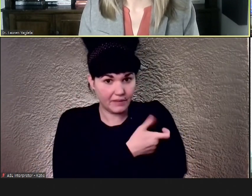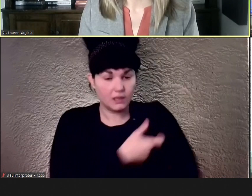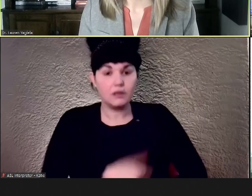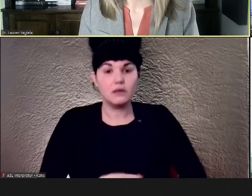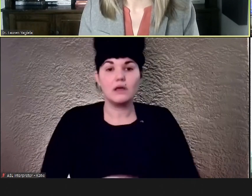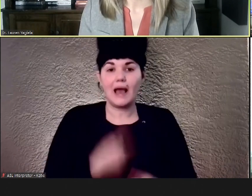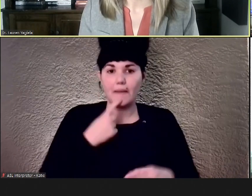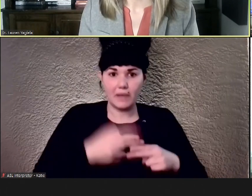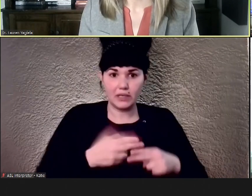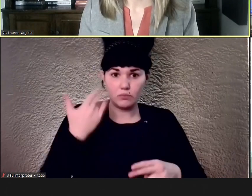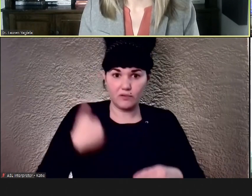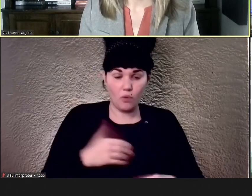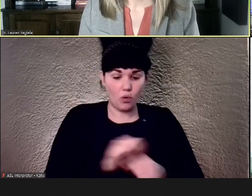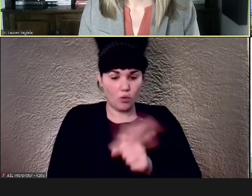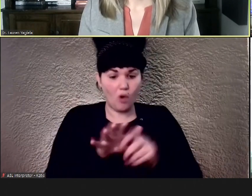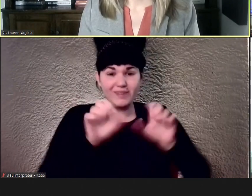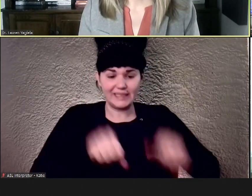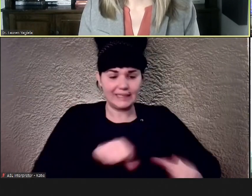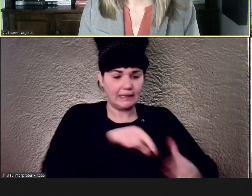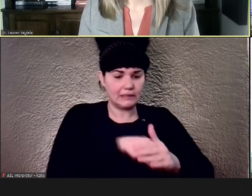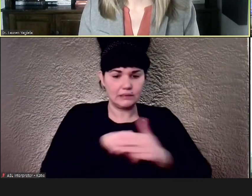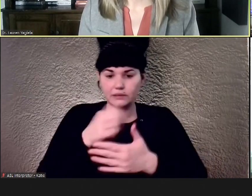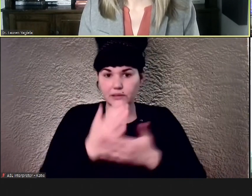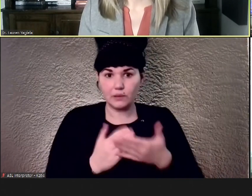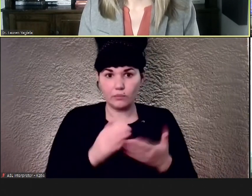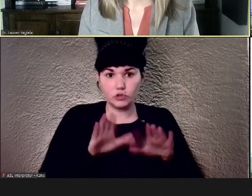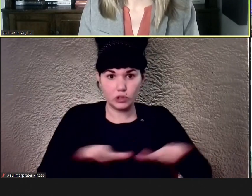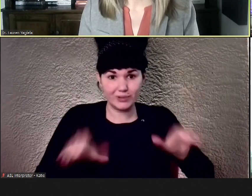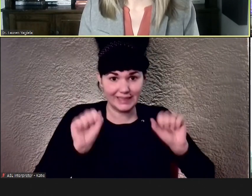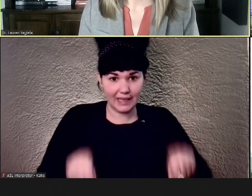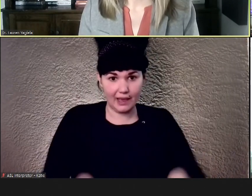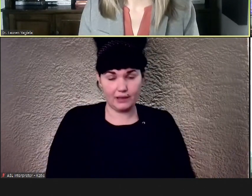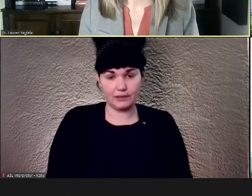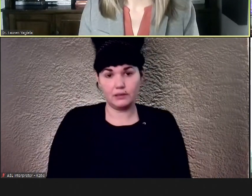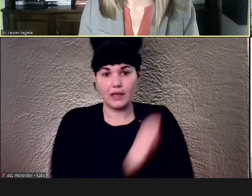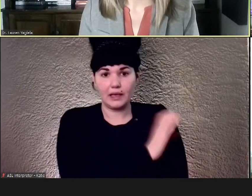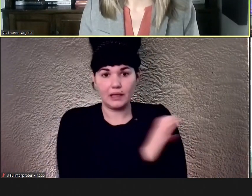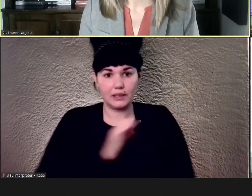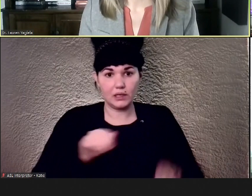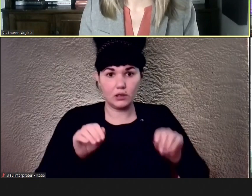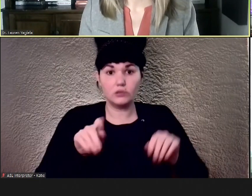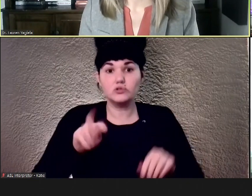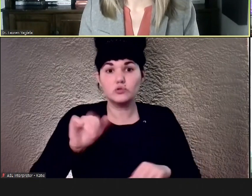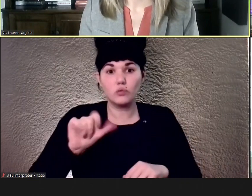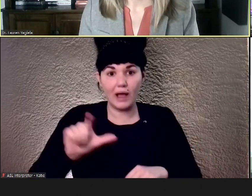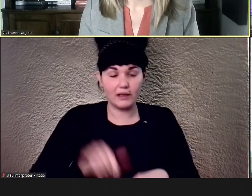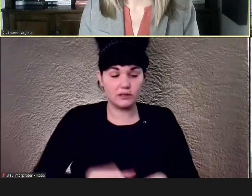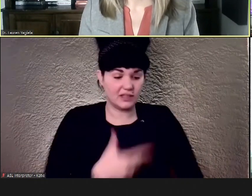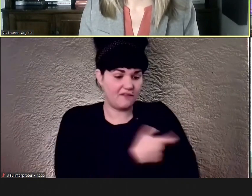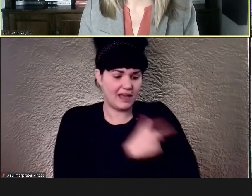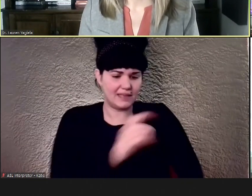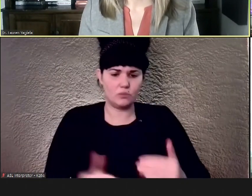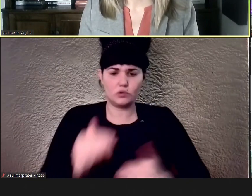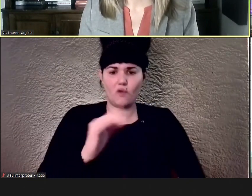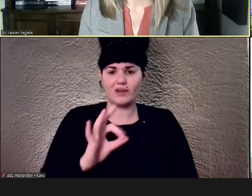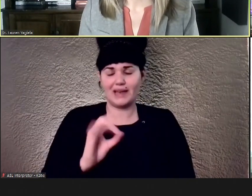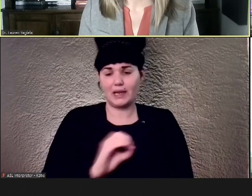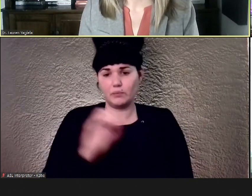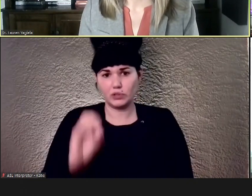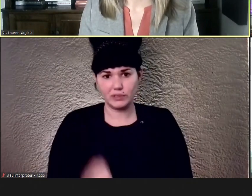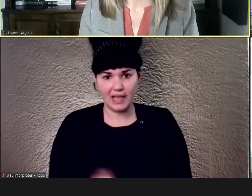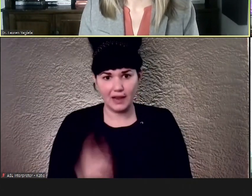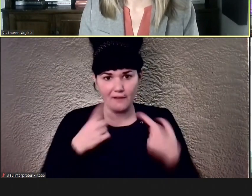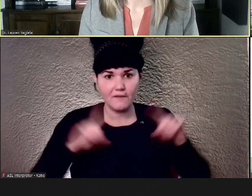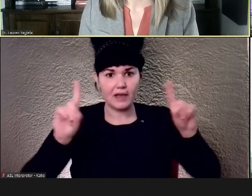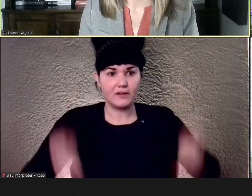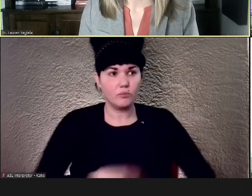life-threatening for some children. In clinical trials, the vaccine was more than 90% effective in preventing COVID-19